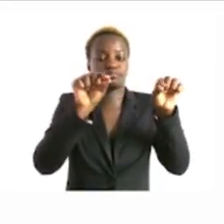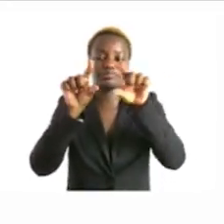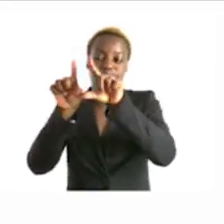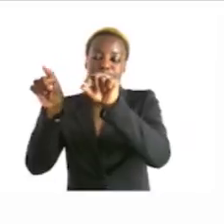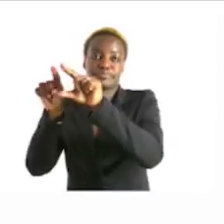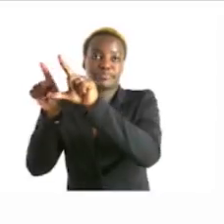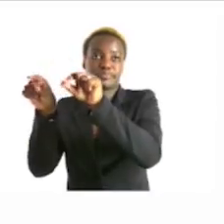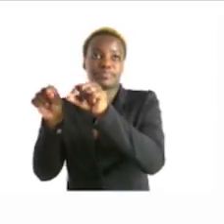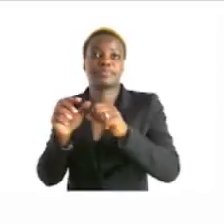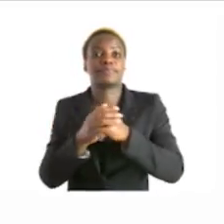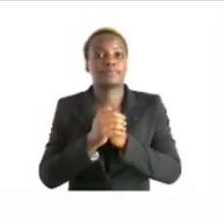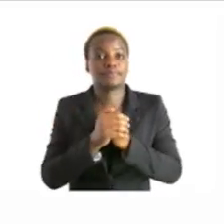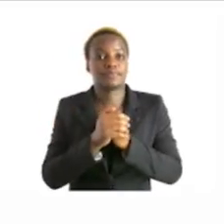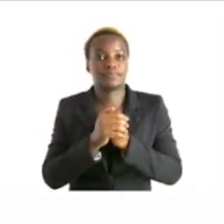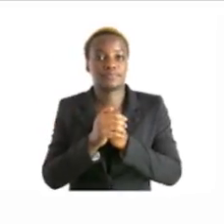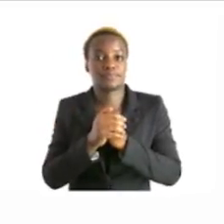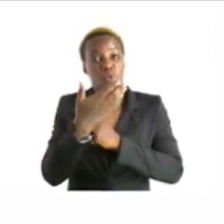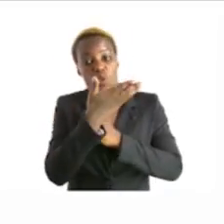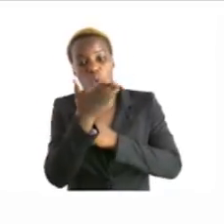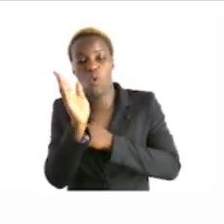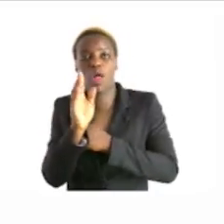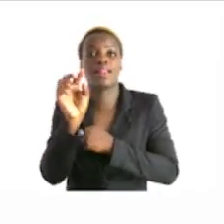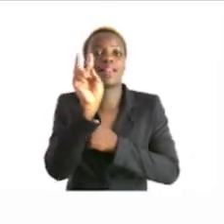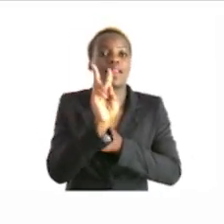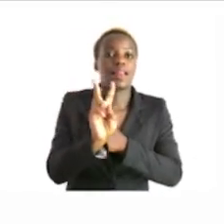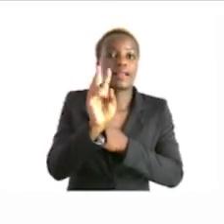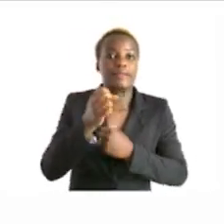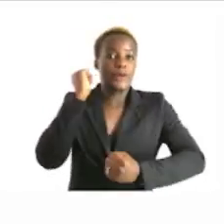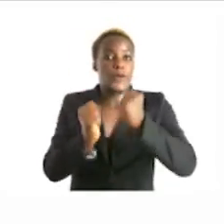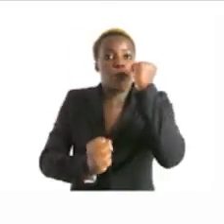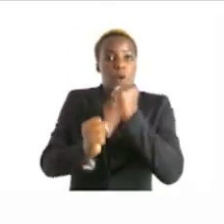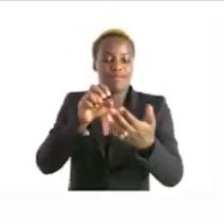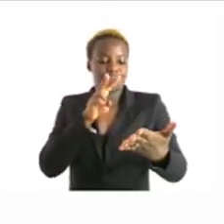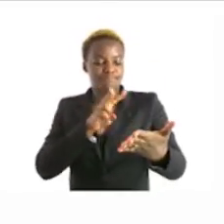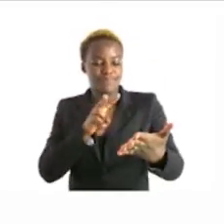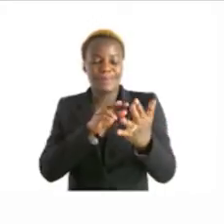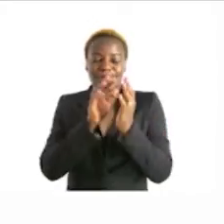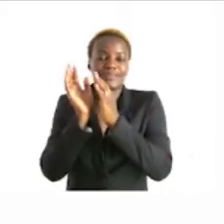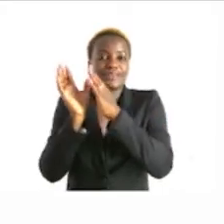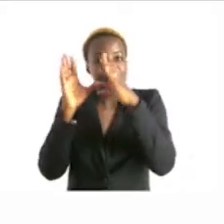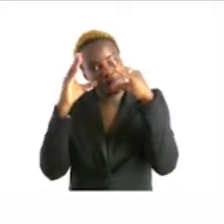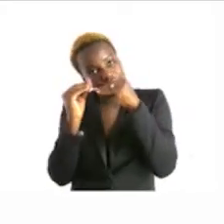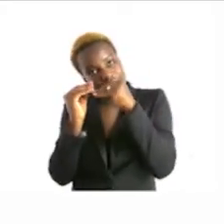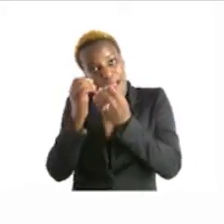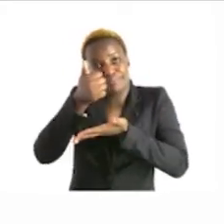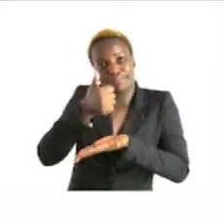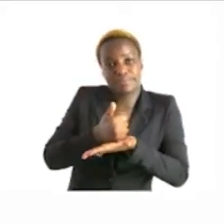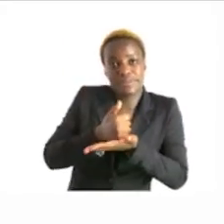words there all of them are verbs run read sleep sit